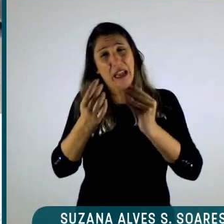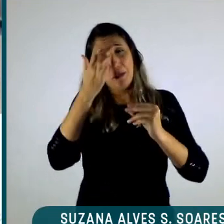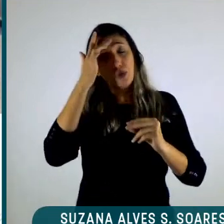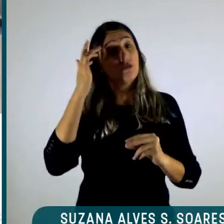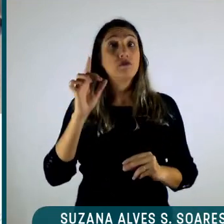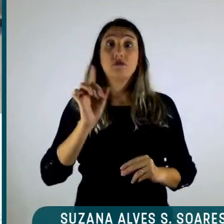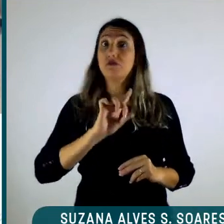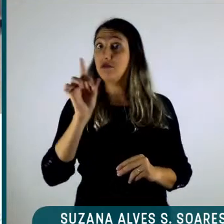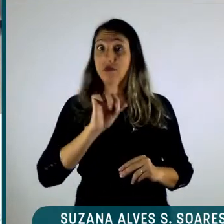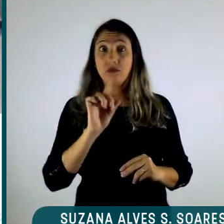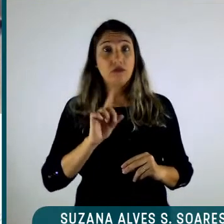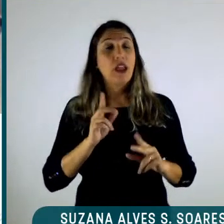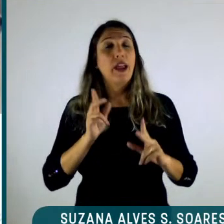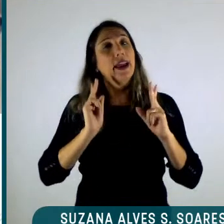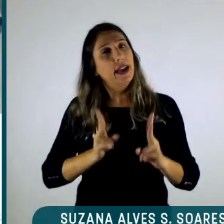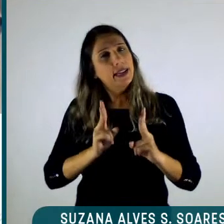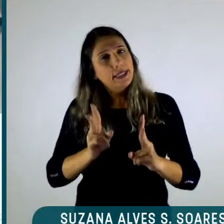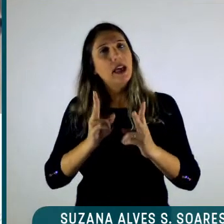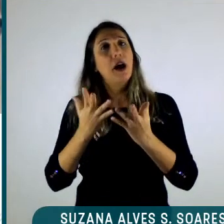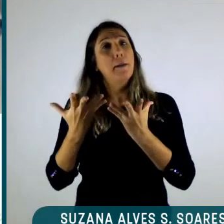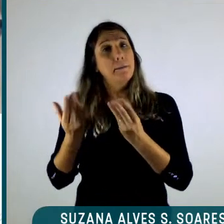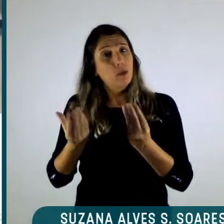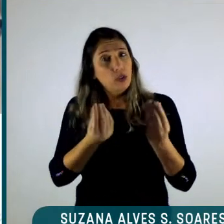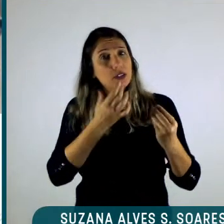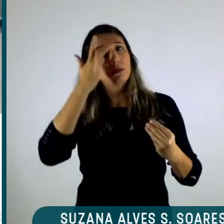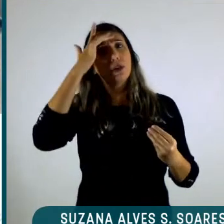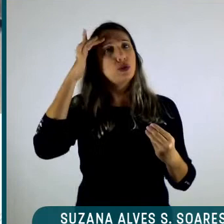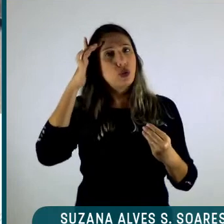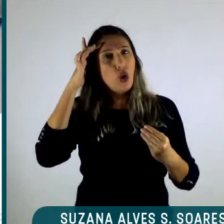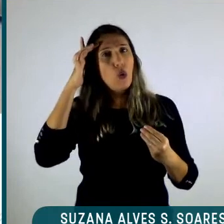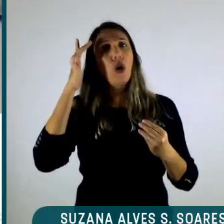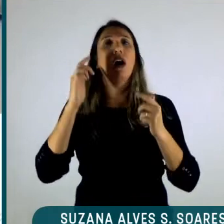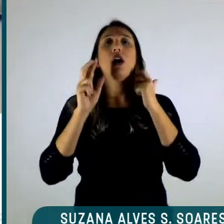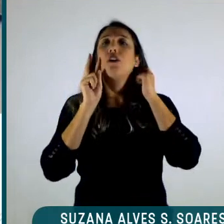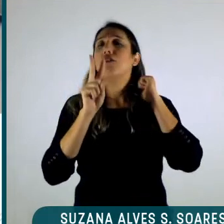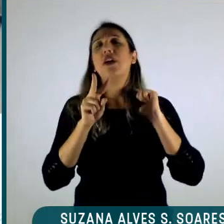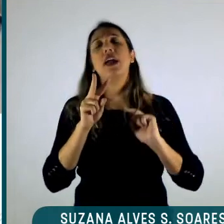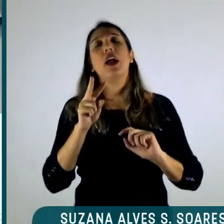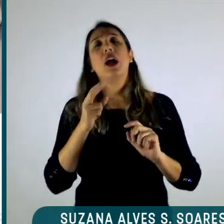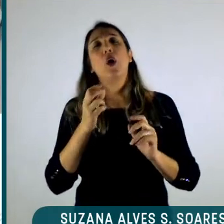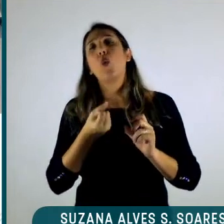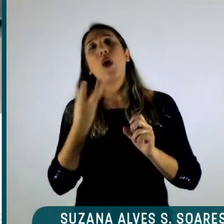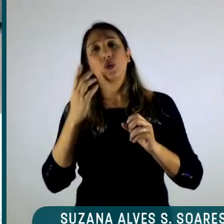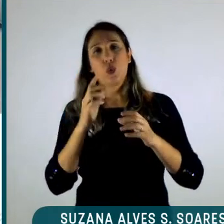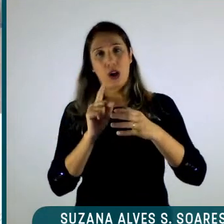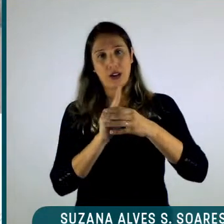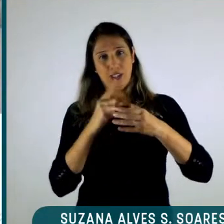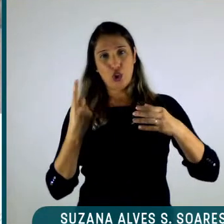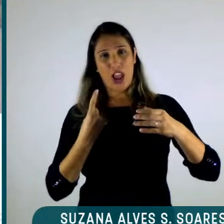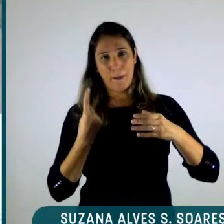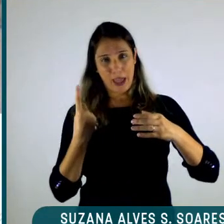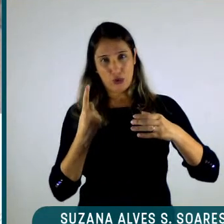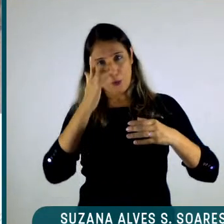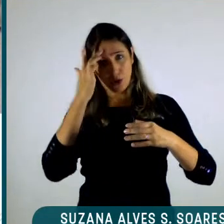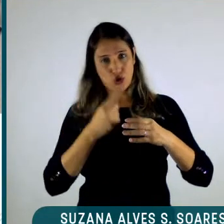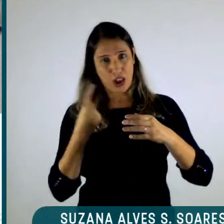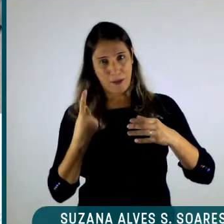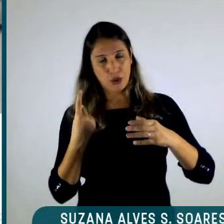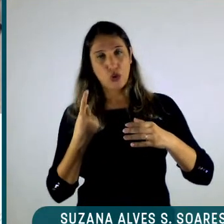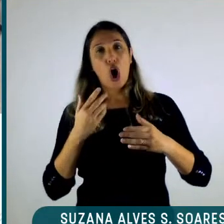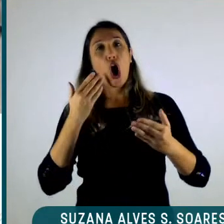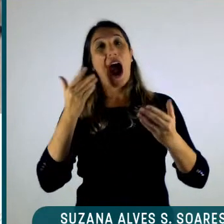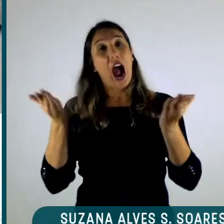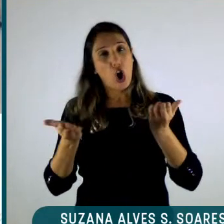But I do not see the streets crowded with people. Even though many people, if you see the degree of isolation right